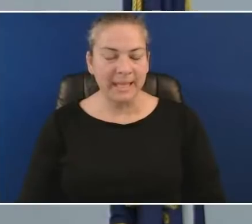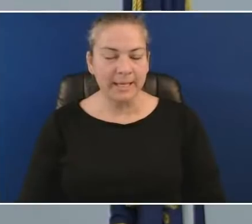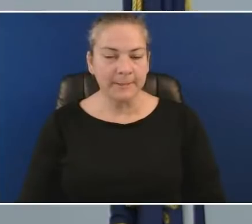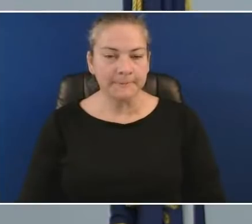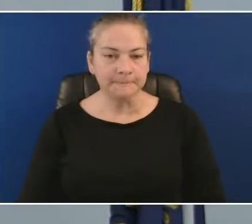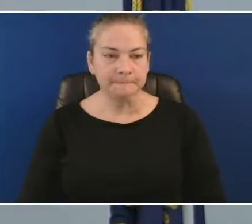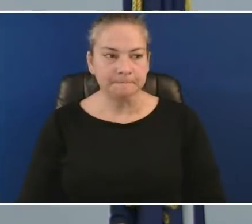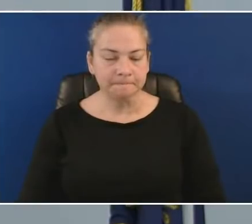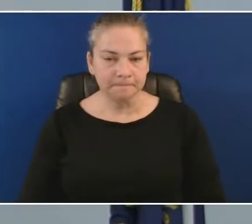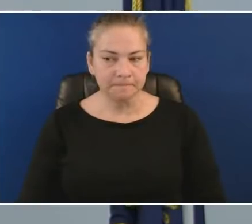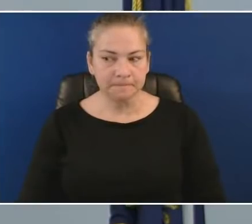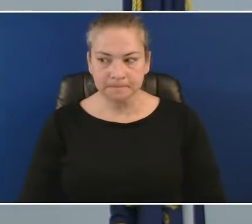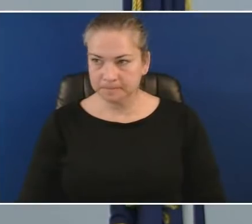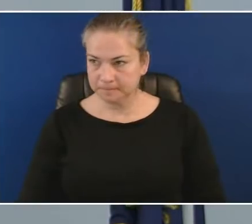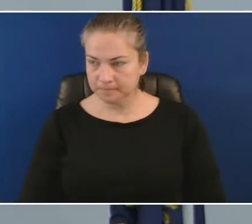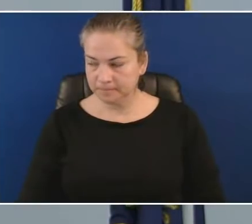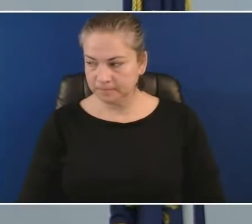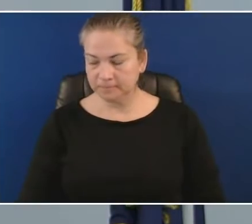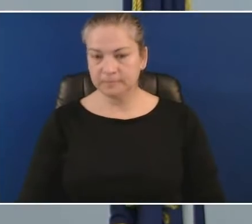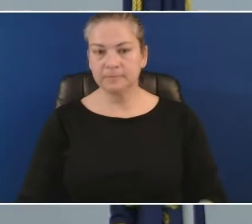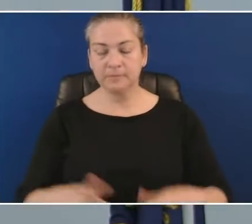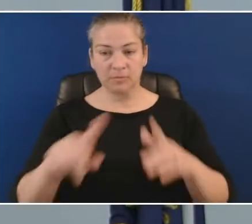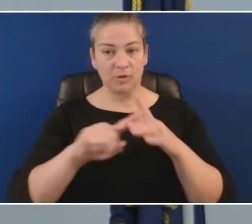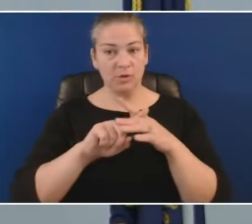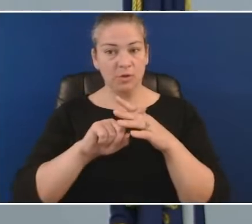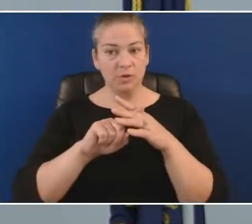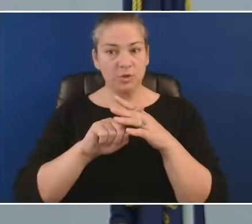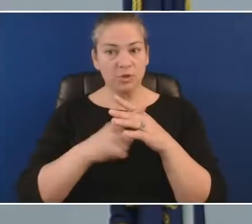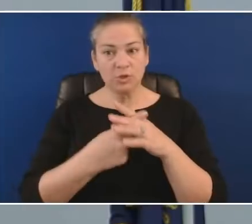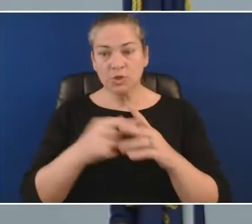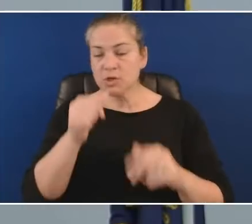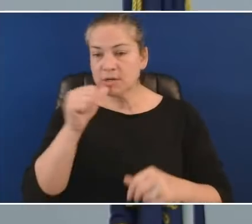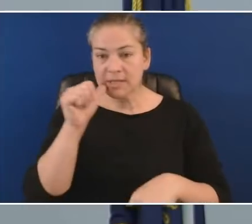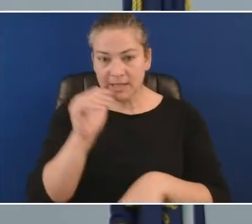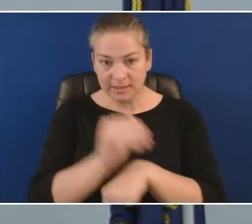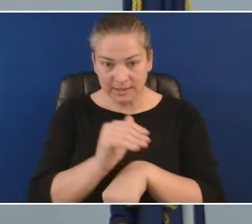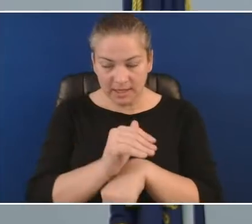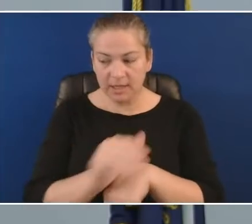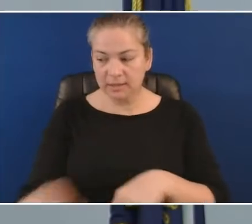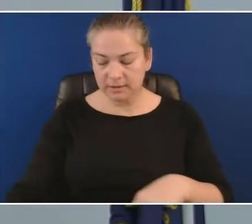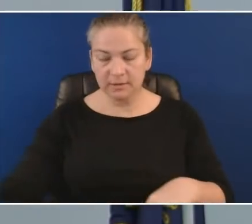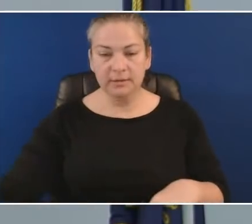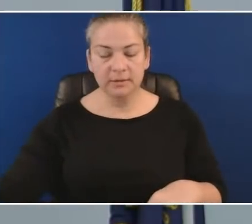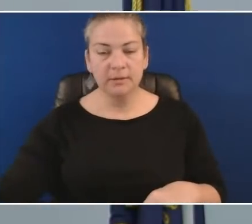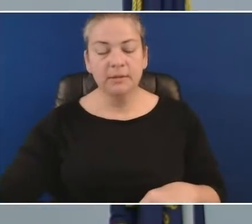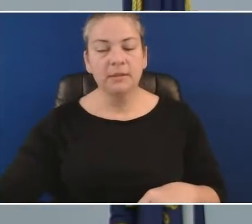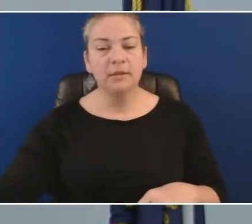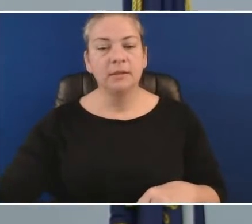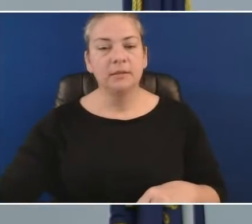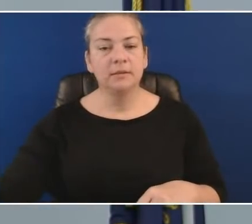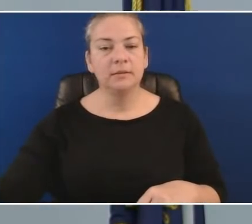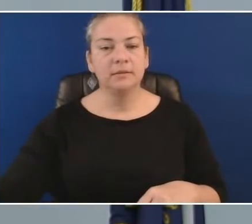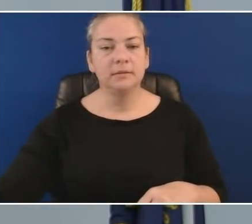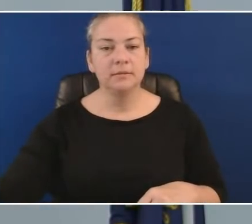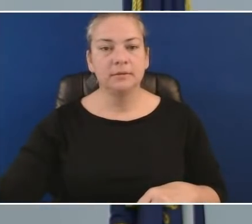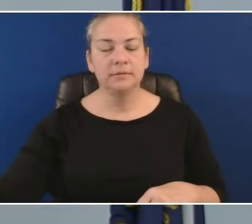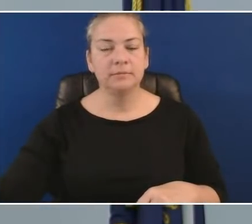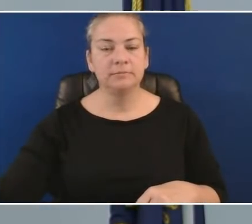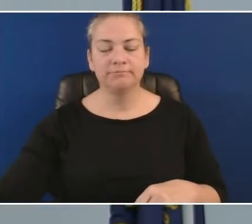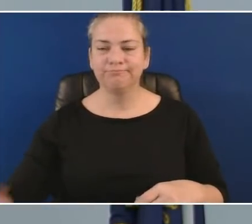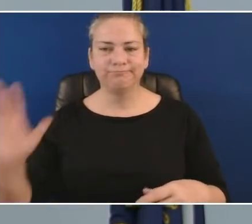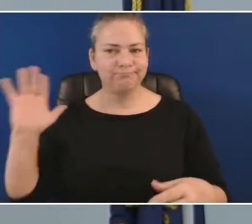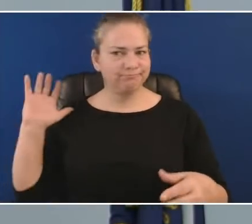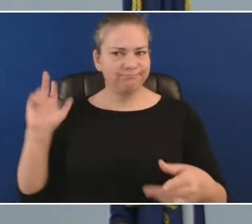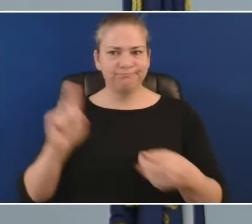Beginning late last night and through the very moment that we are standing here, we have lived through some of the